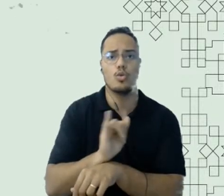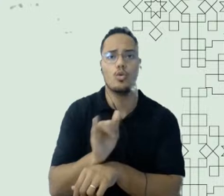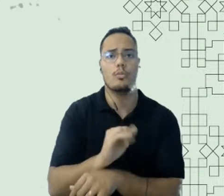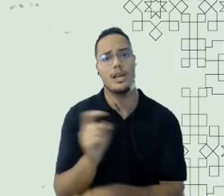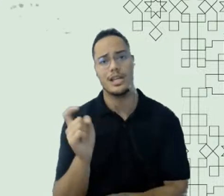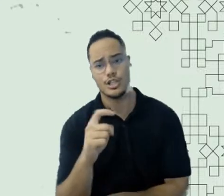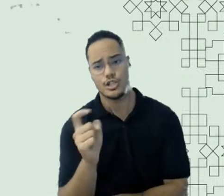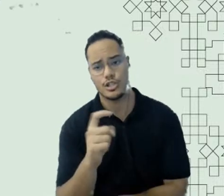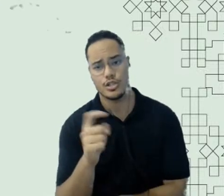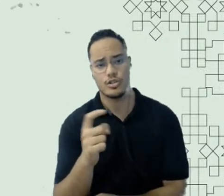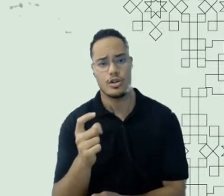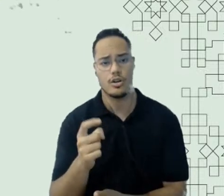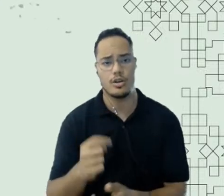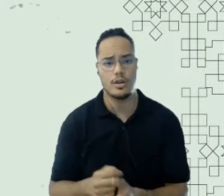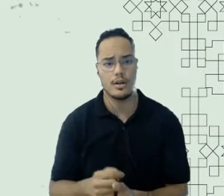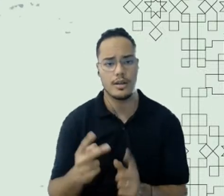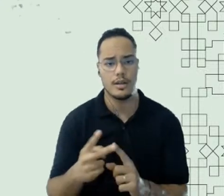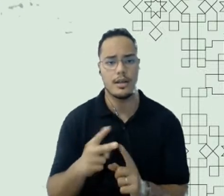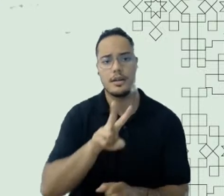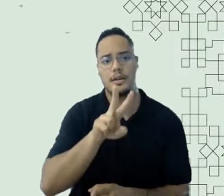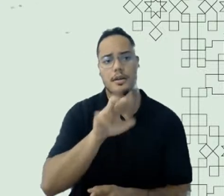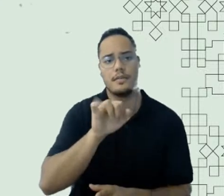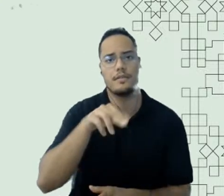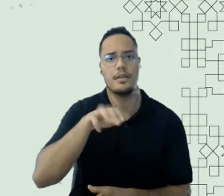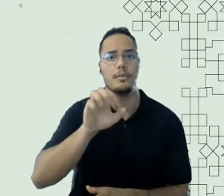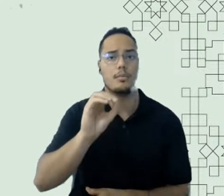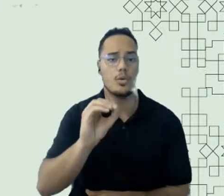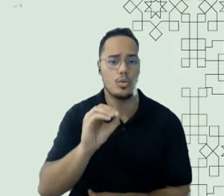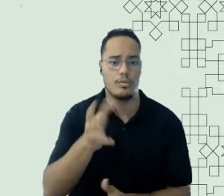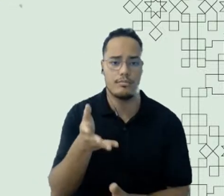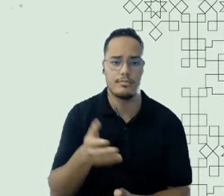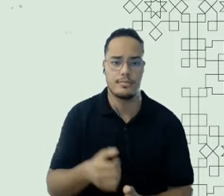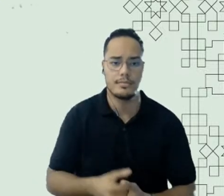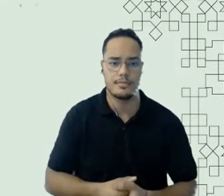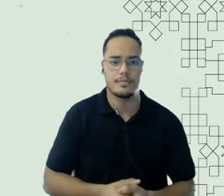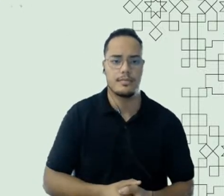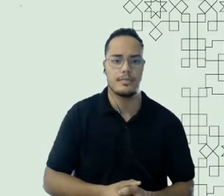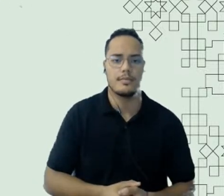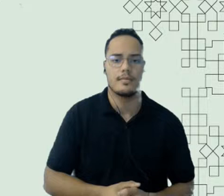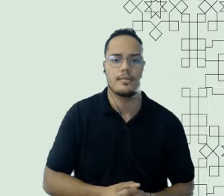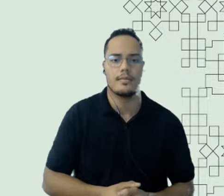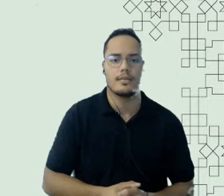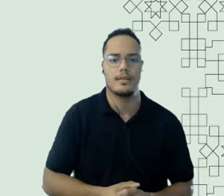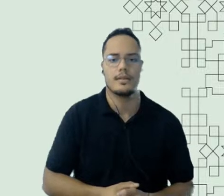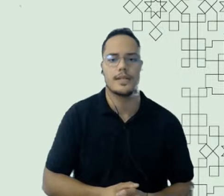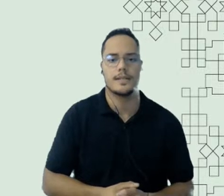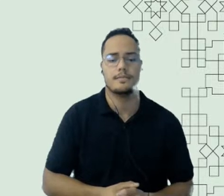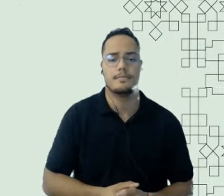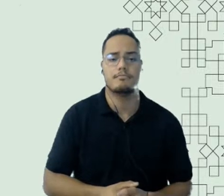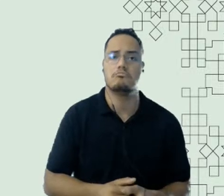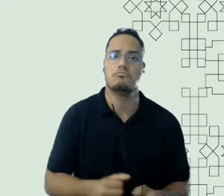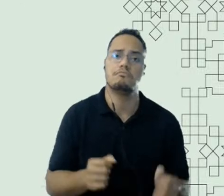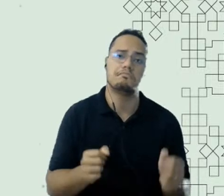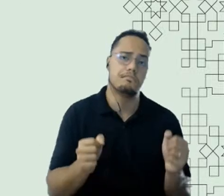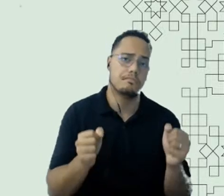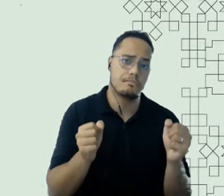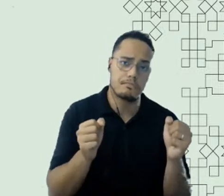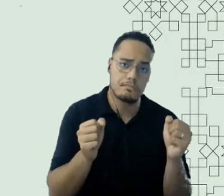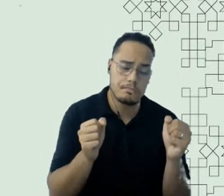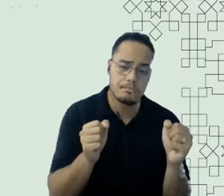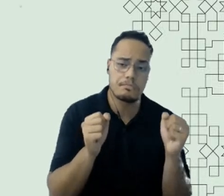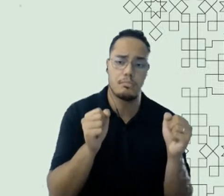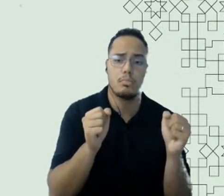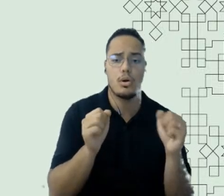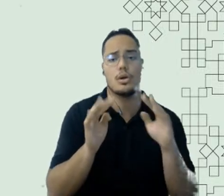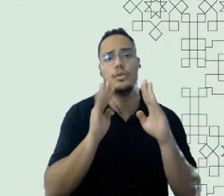Yeah. Yeah. It could cover Facebook, but it's not clear whether, Facebook